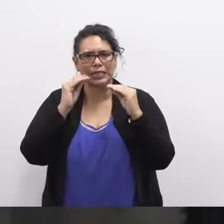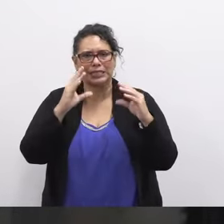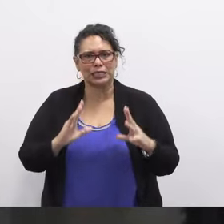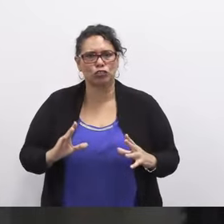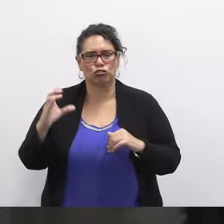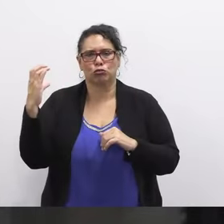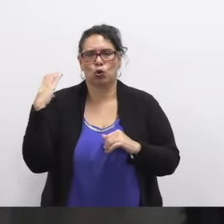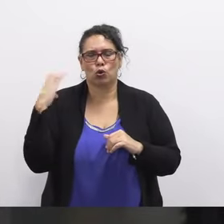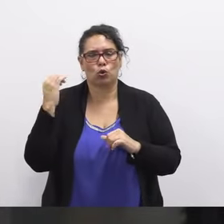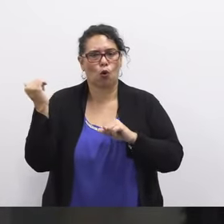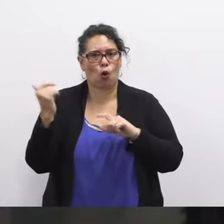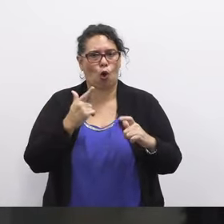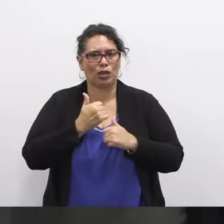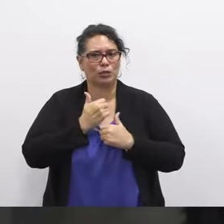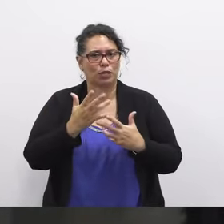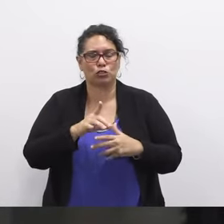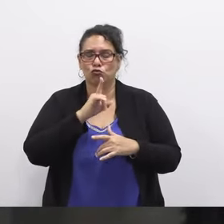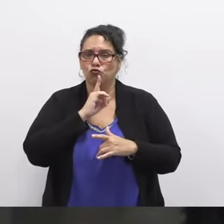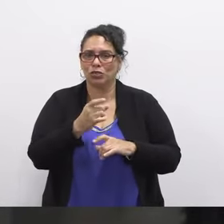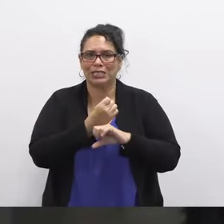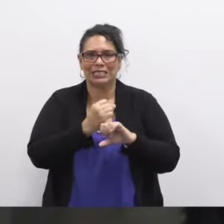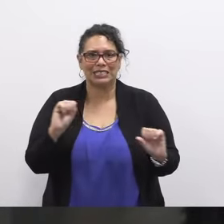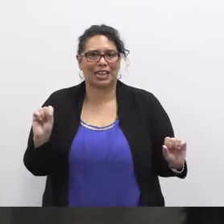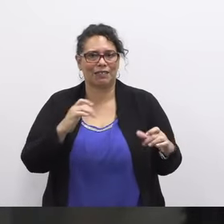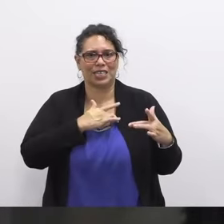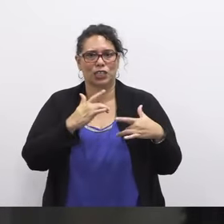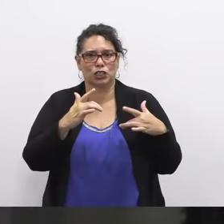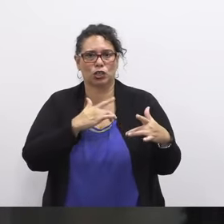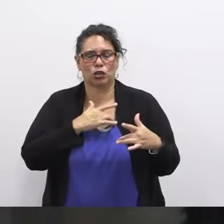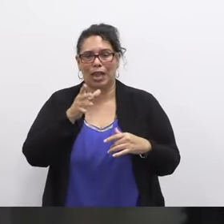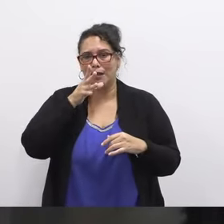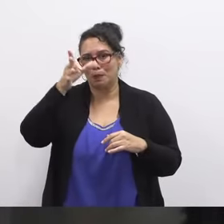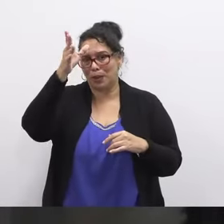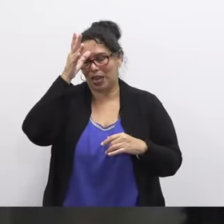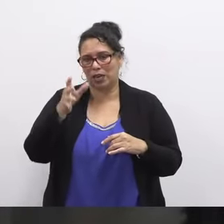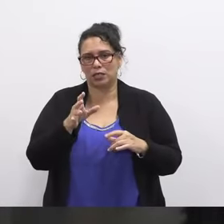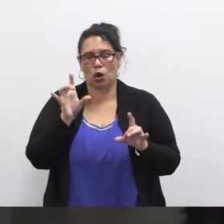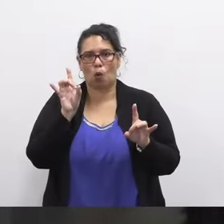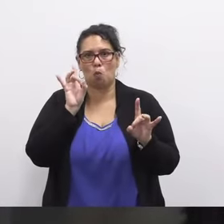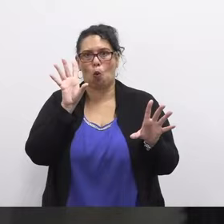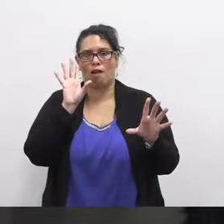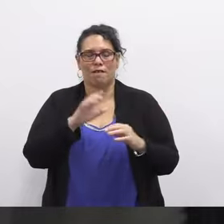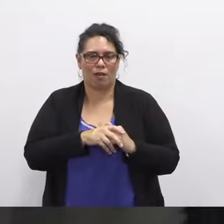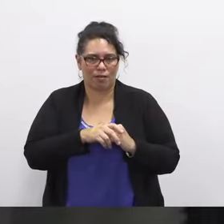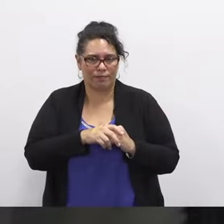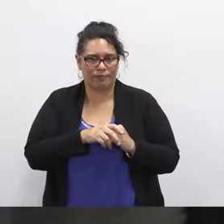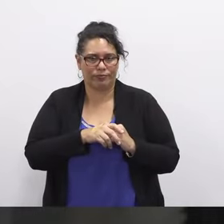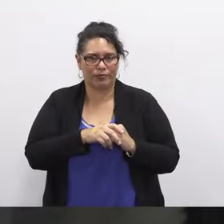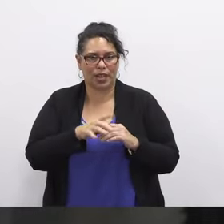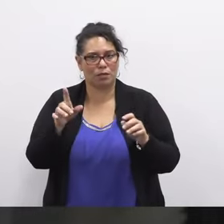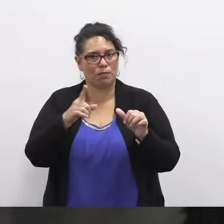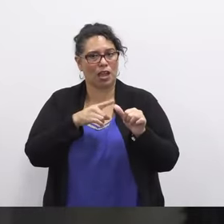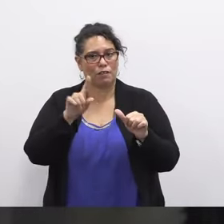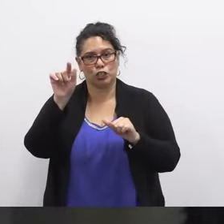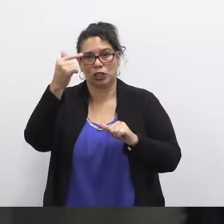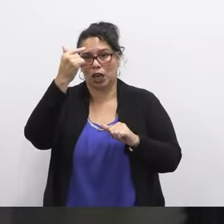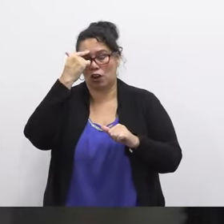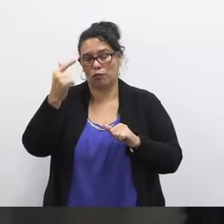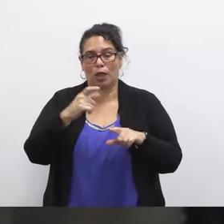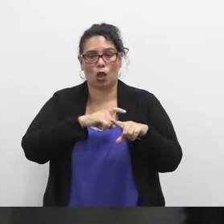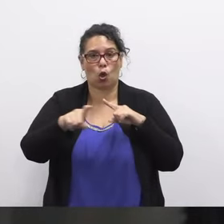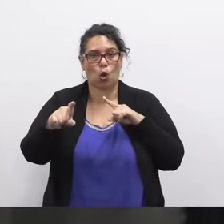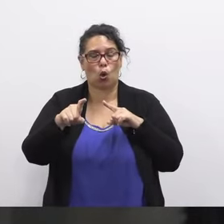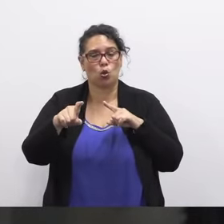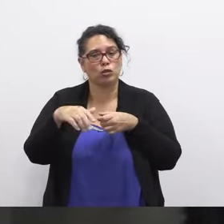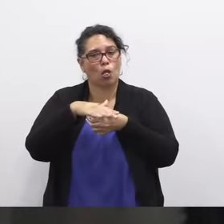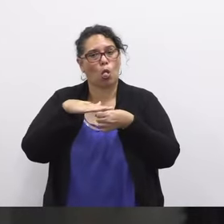coaches, who've all expressed real safety concerns, and parents are mortified. My first government call was to my local